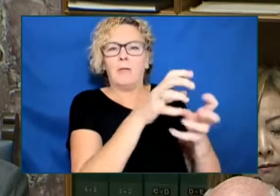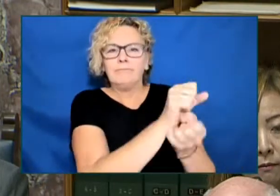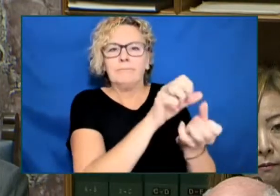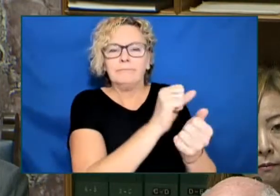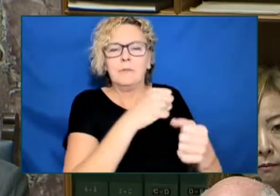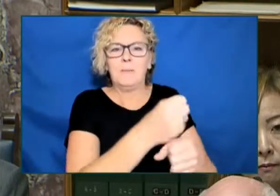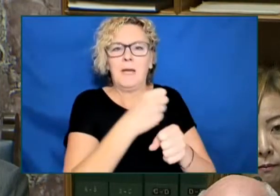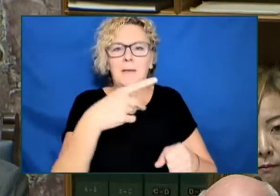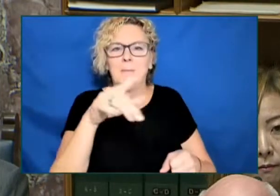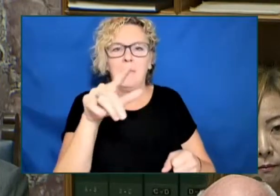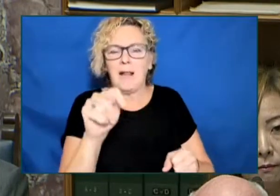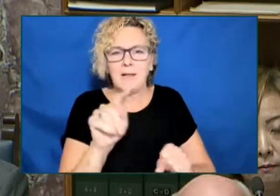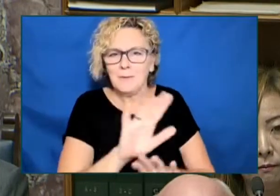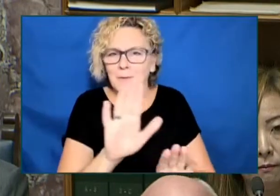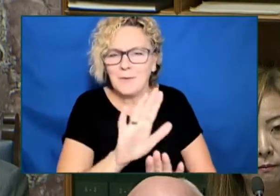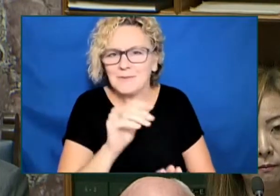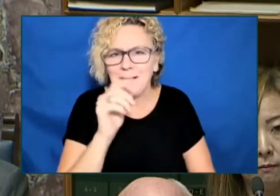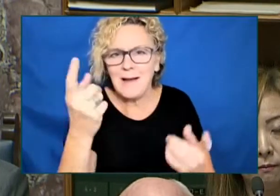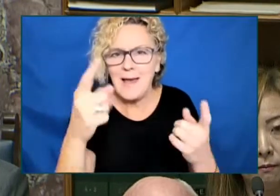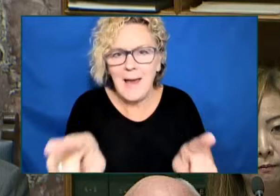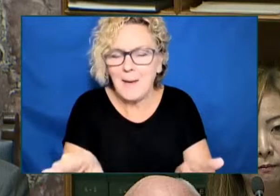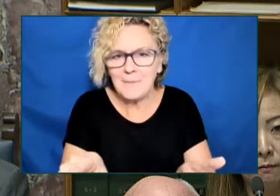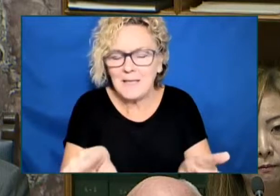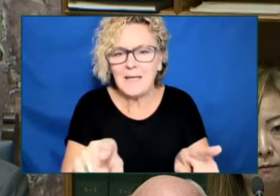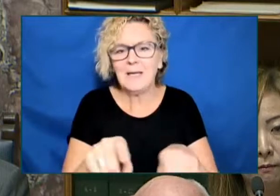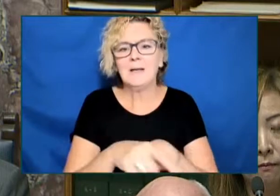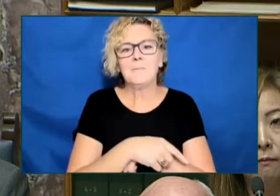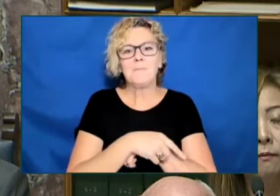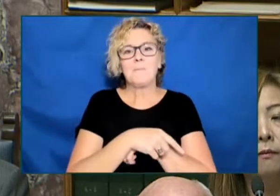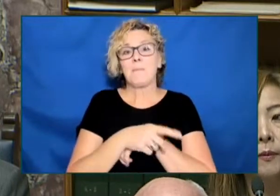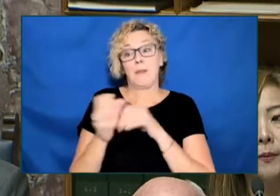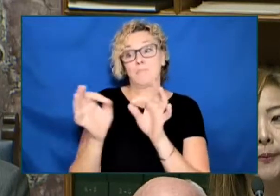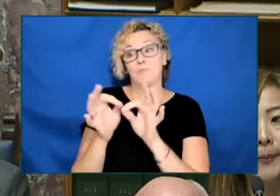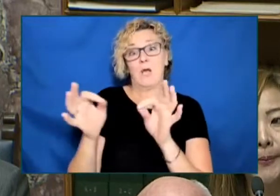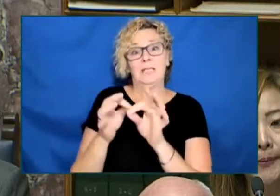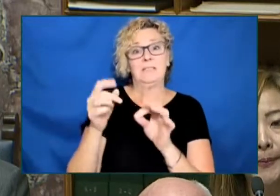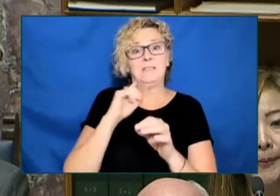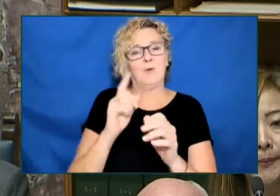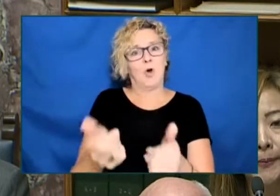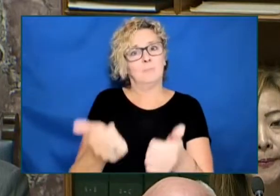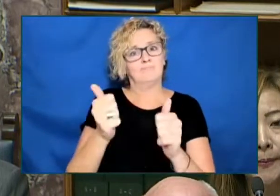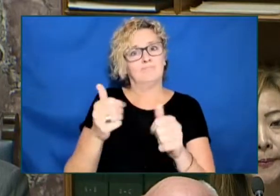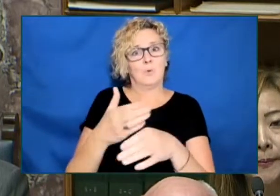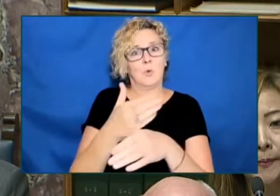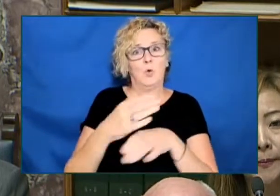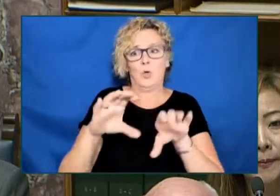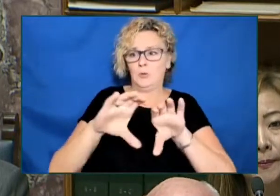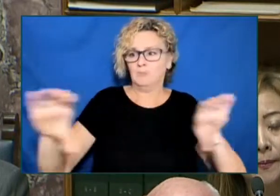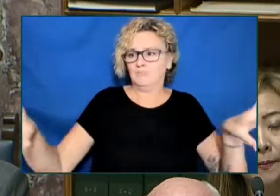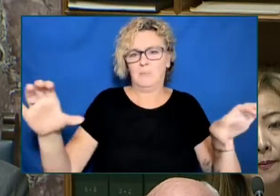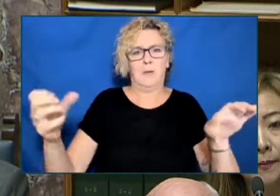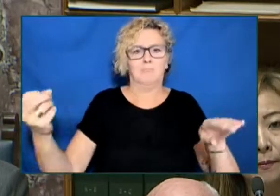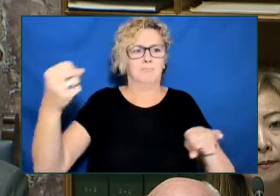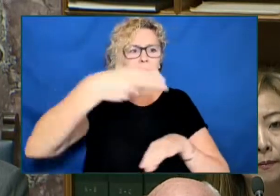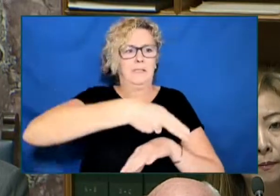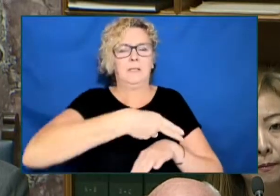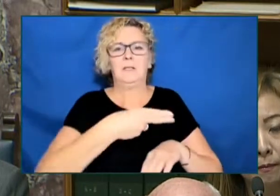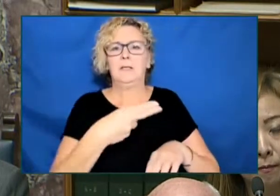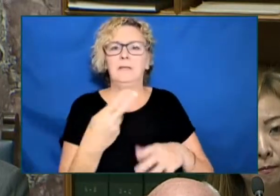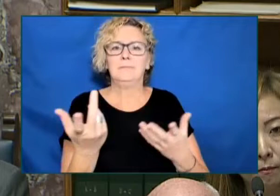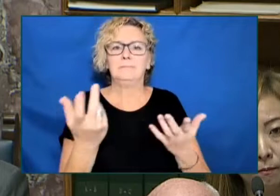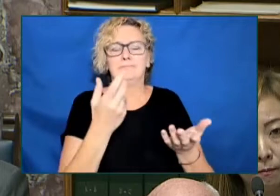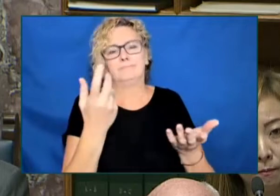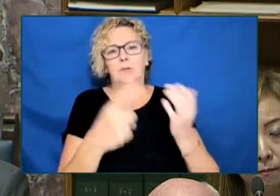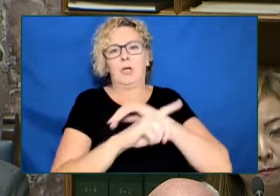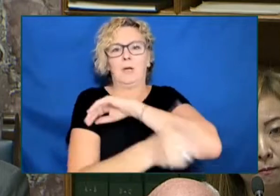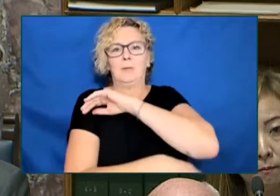Logs that are used for pellets are going for $25. Those are logs that have been burnt that can't be used in a sawmill. Those are logs that